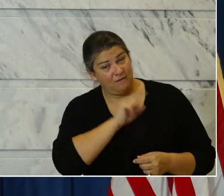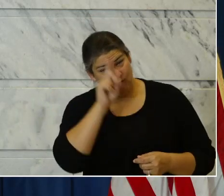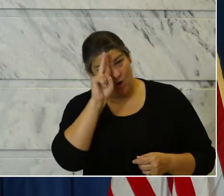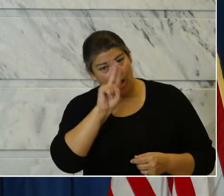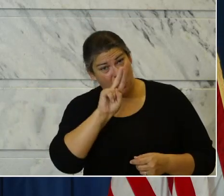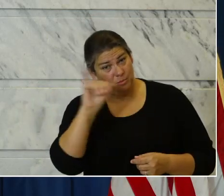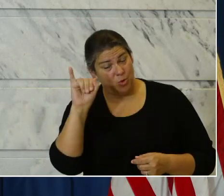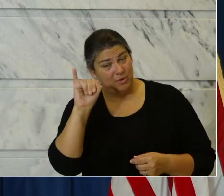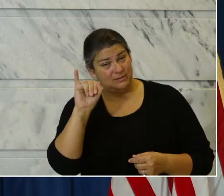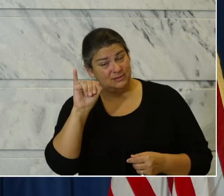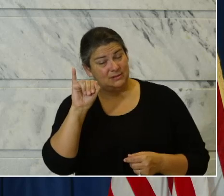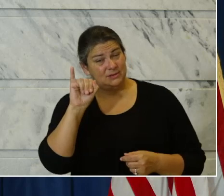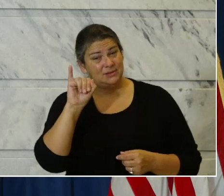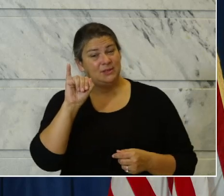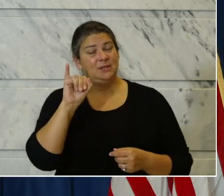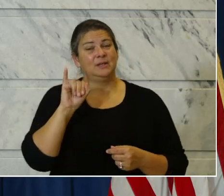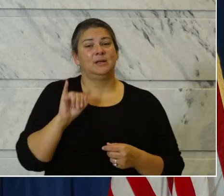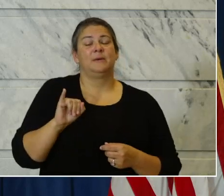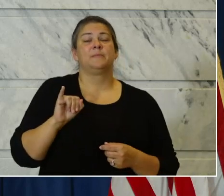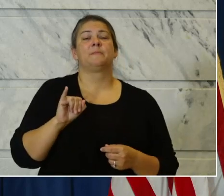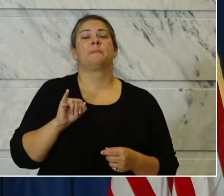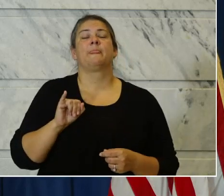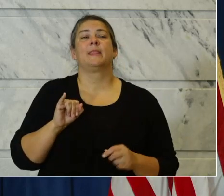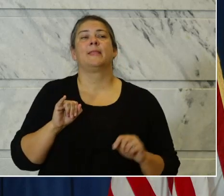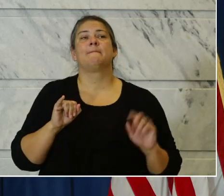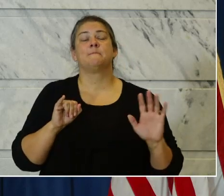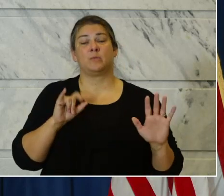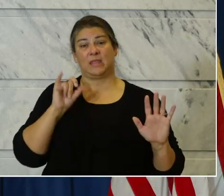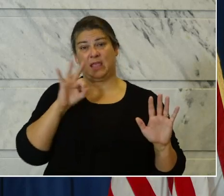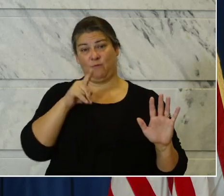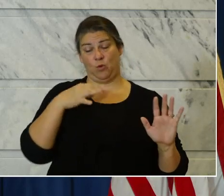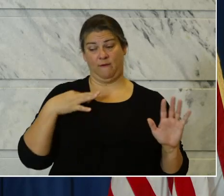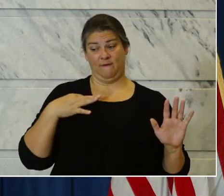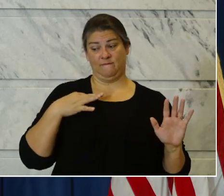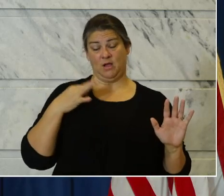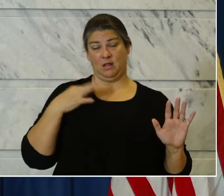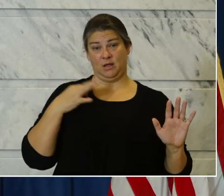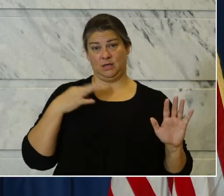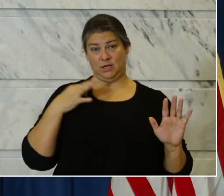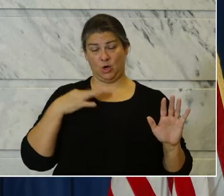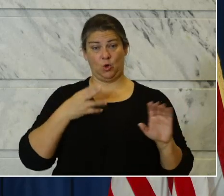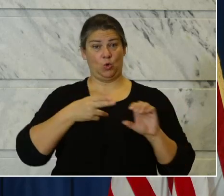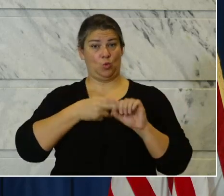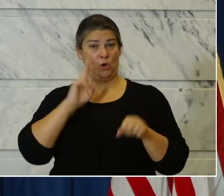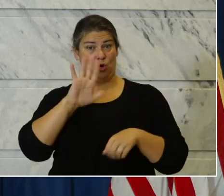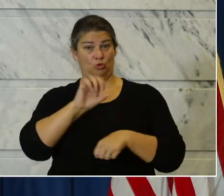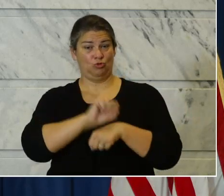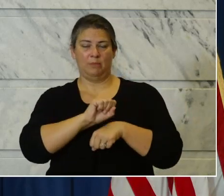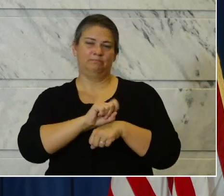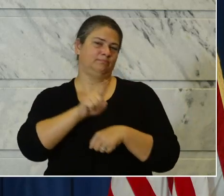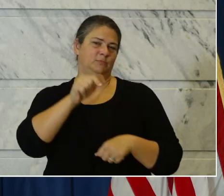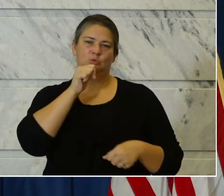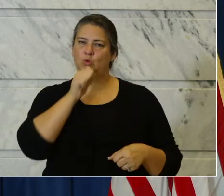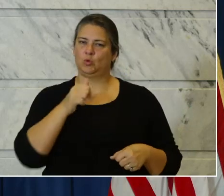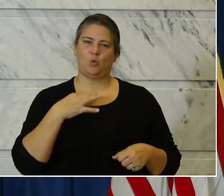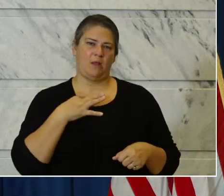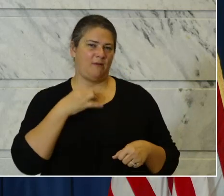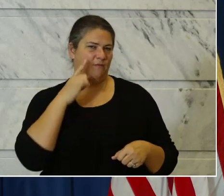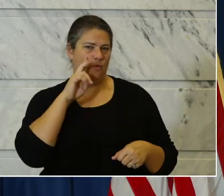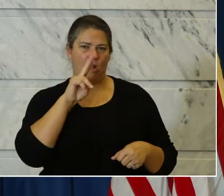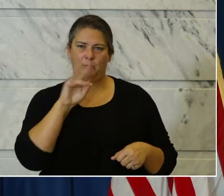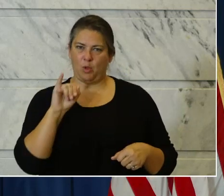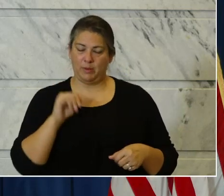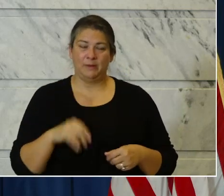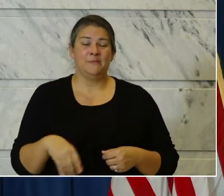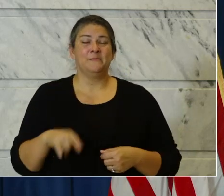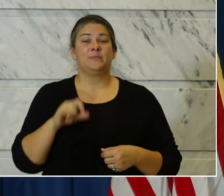unemployment insurance under the traditional program. If you voluntarily quit your job, you're not going to qualify for unemployment.